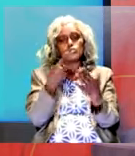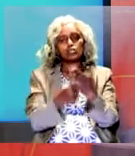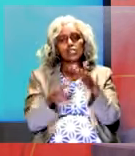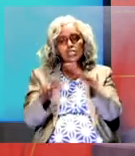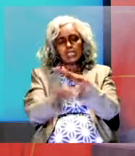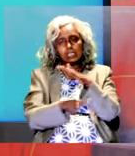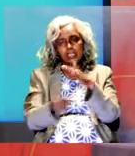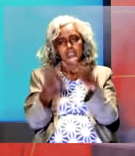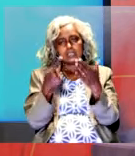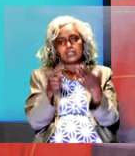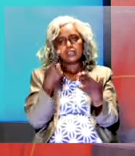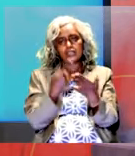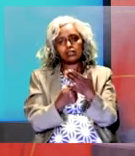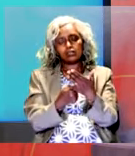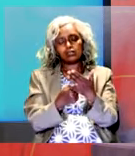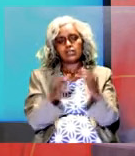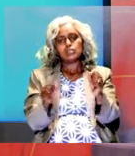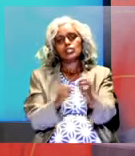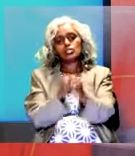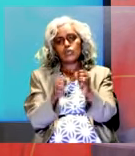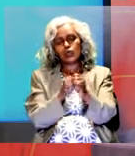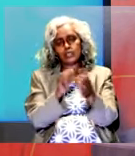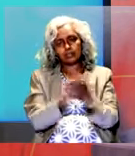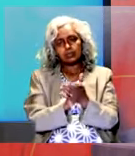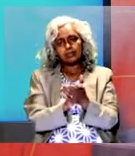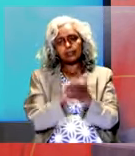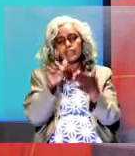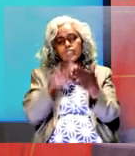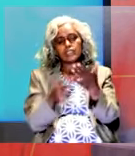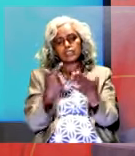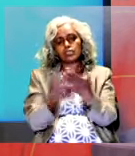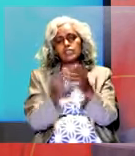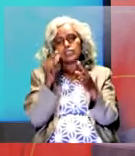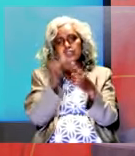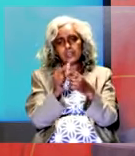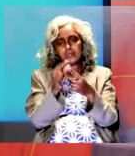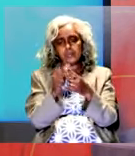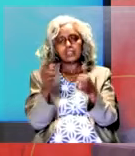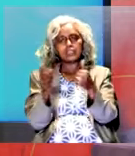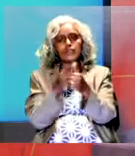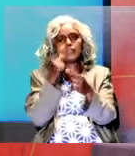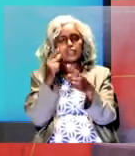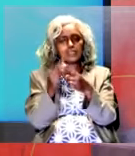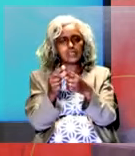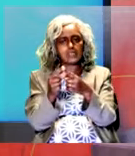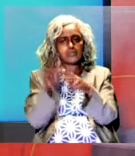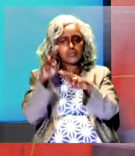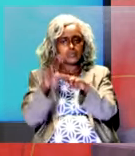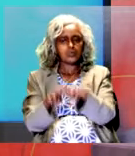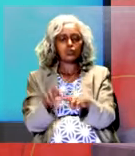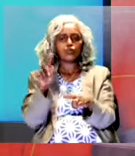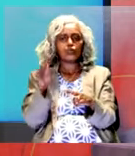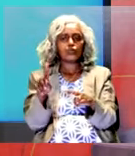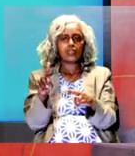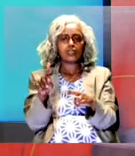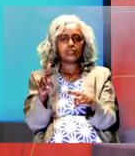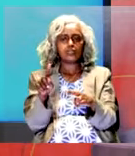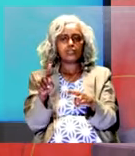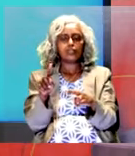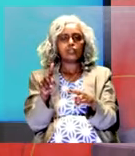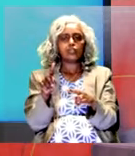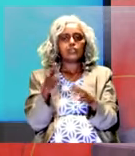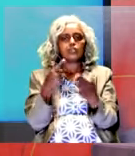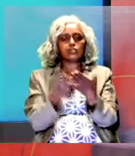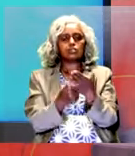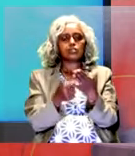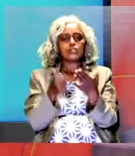list the terms of this sequence. If you list the terms, the first term, when you put 1 in place of n,